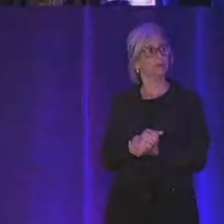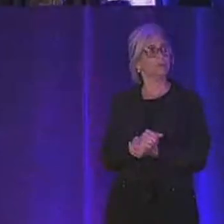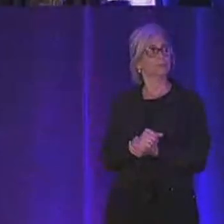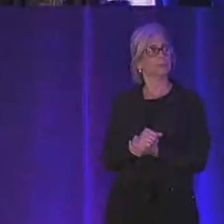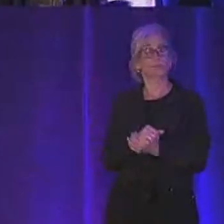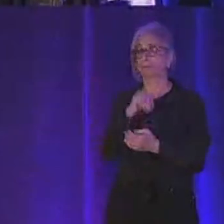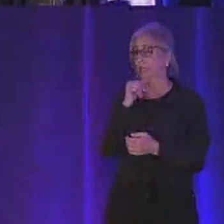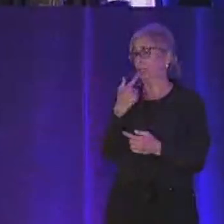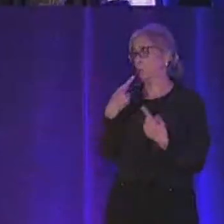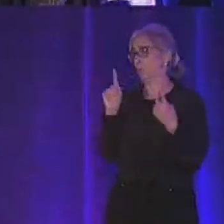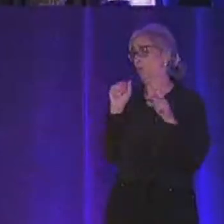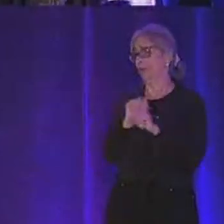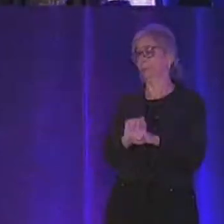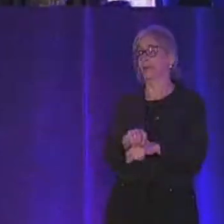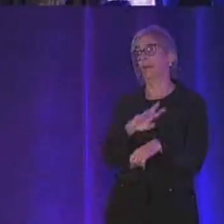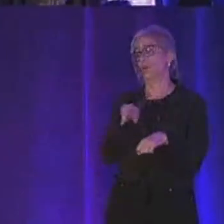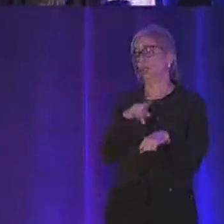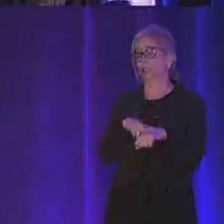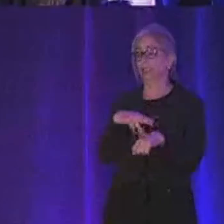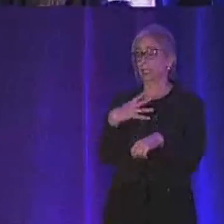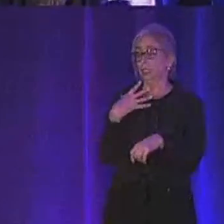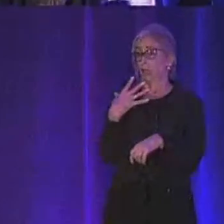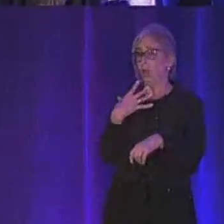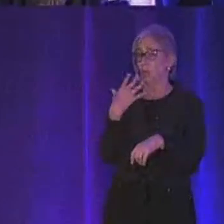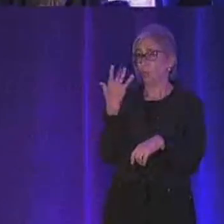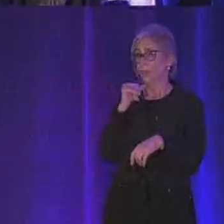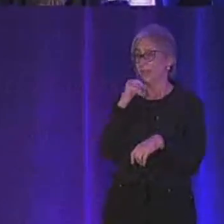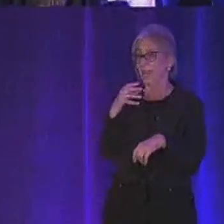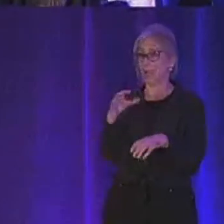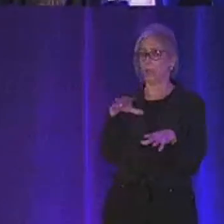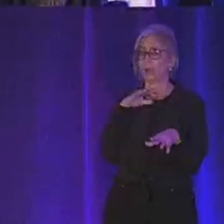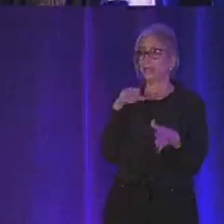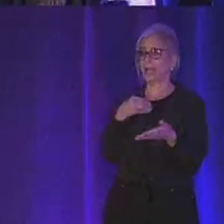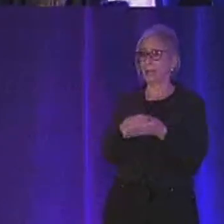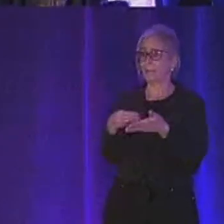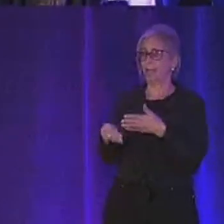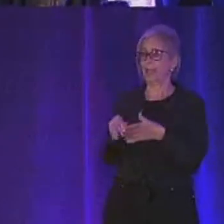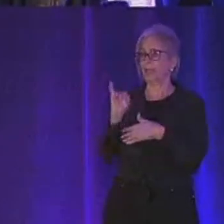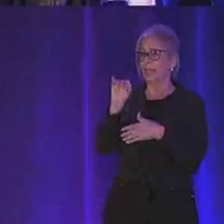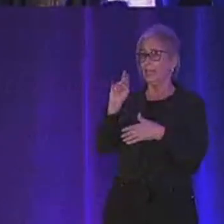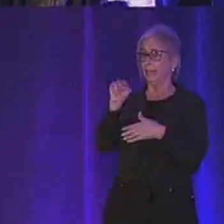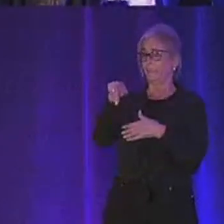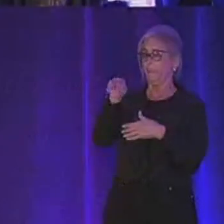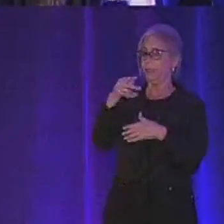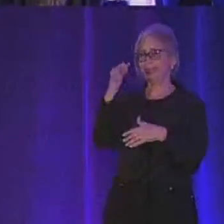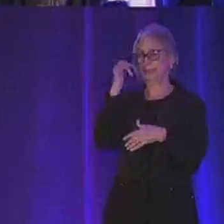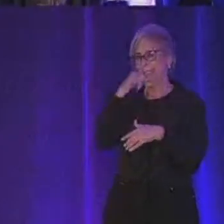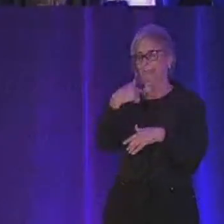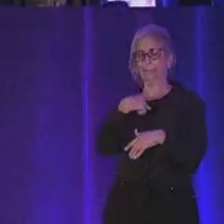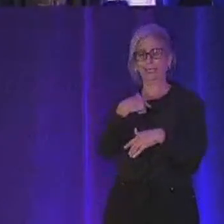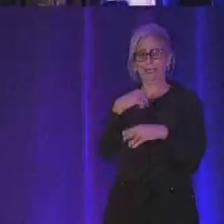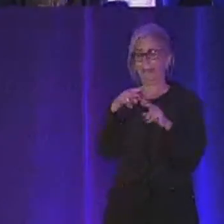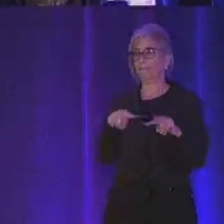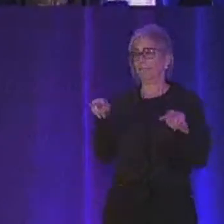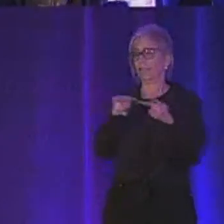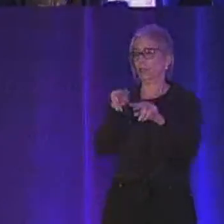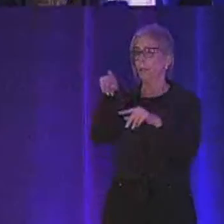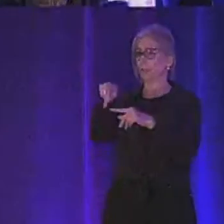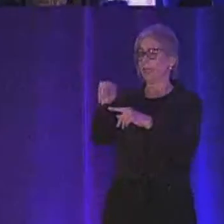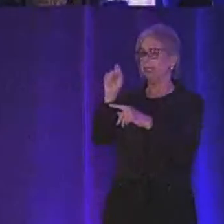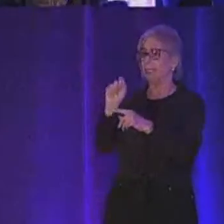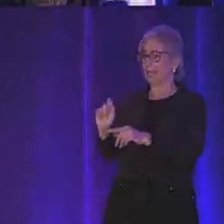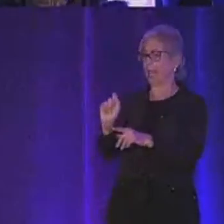work. Classic. Why doesn't it work? Oh, I didn't bind the input. Silly me. Value is